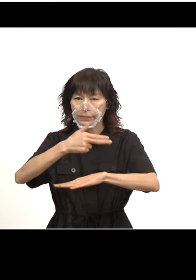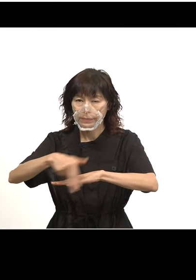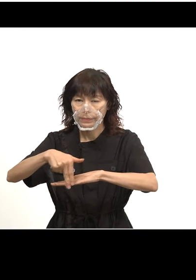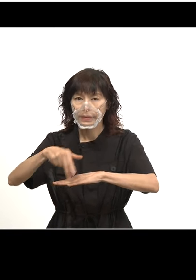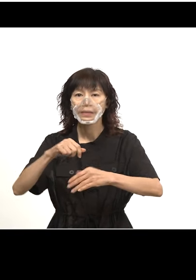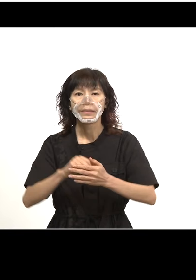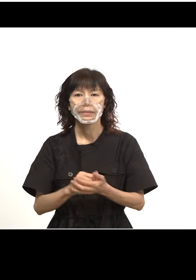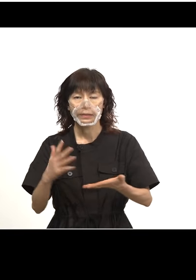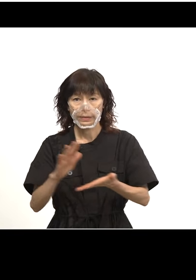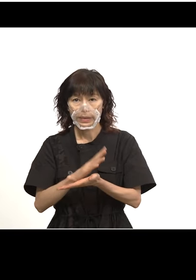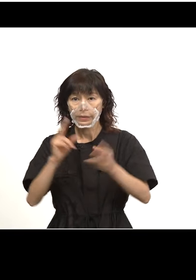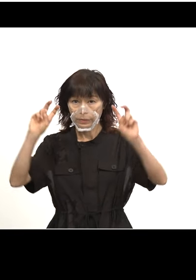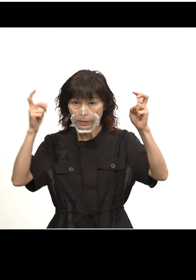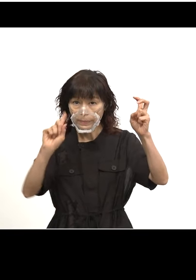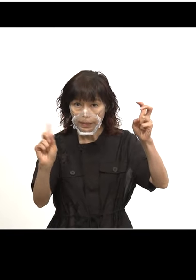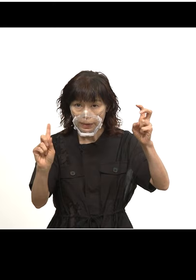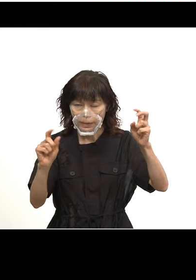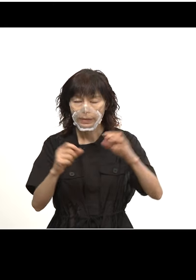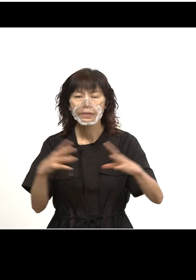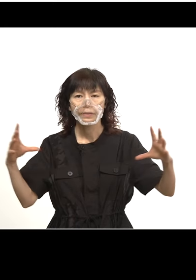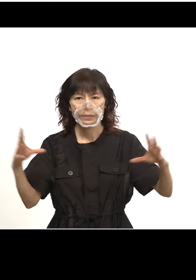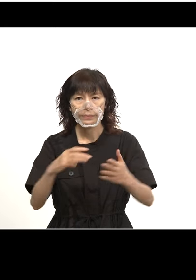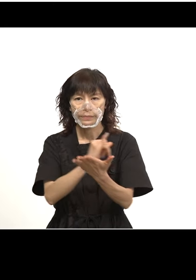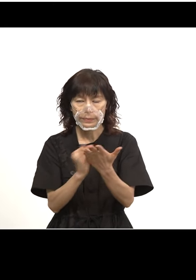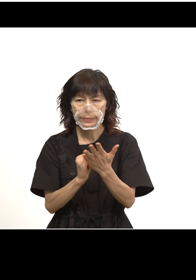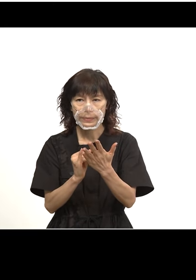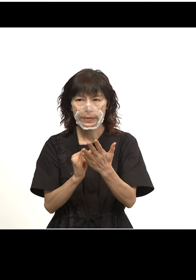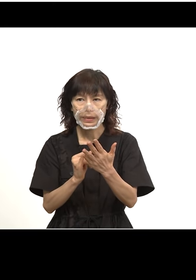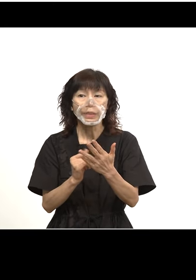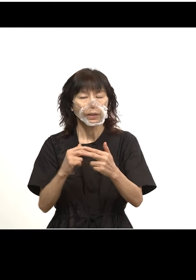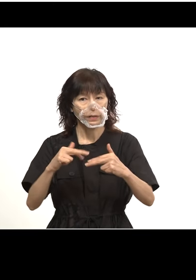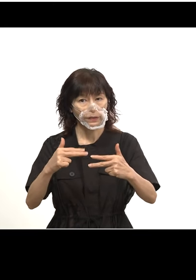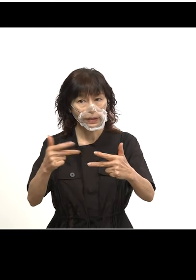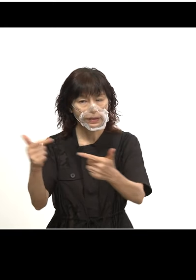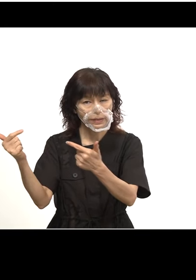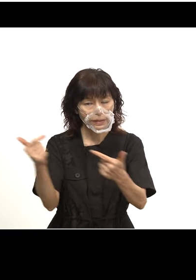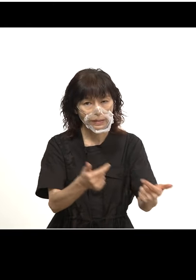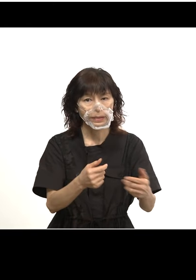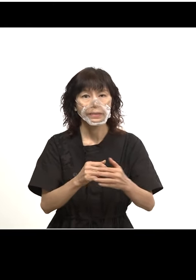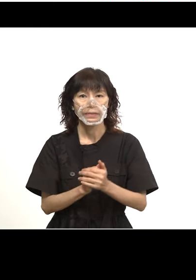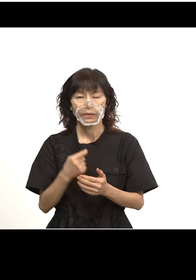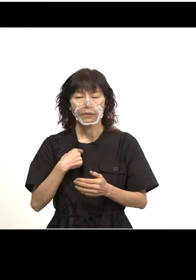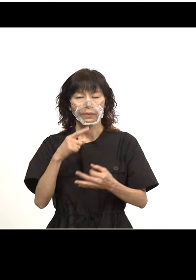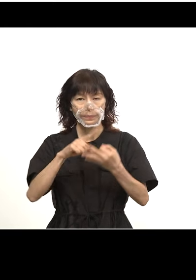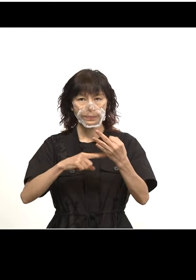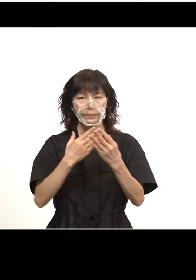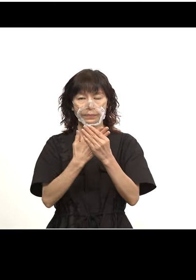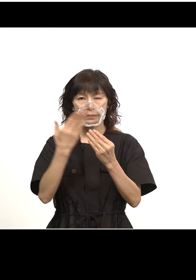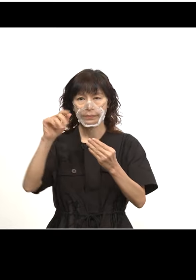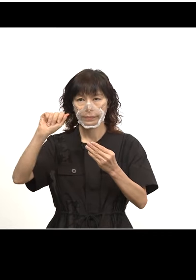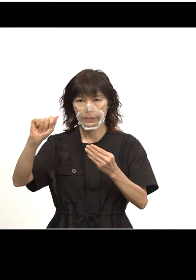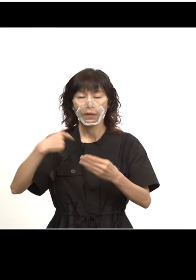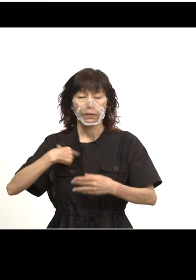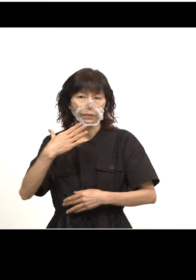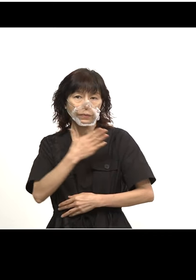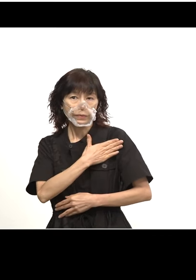I'm Austin Yip, the moderator for today's roundtable discussion. I have short black hair, I'm wearing a blue coat as well as a white